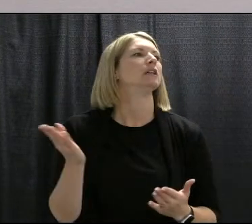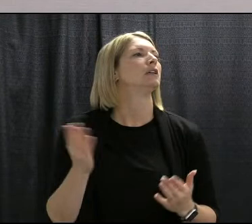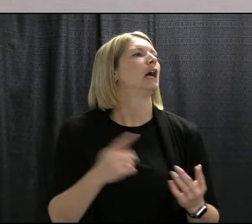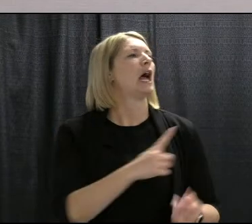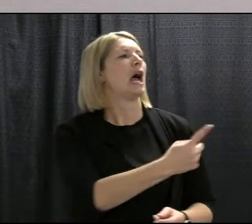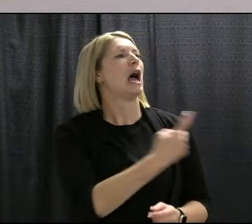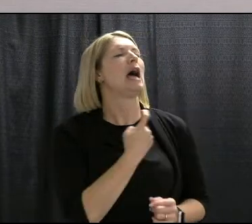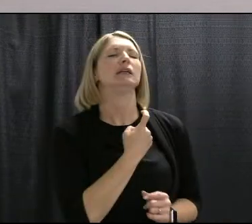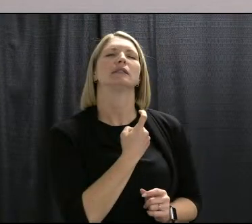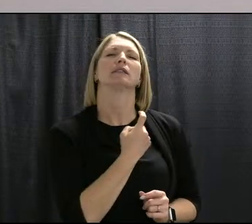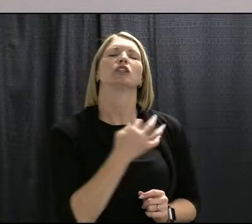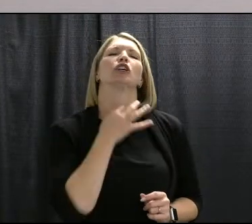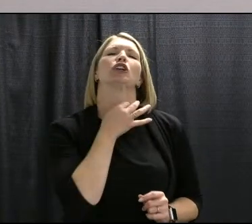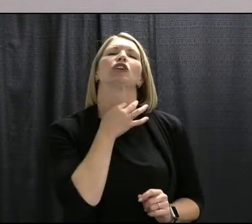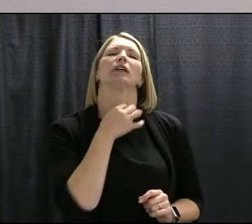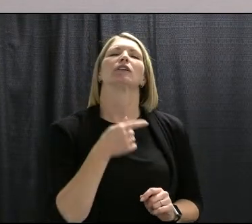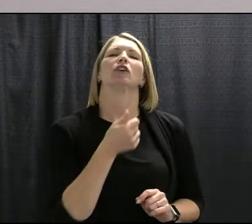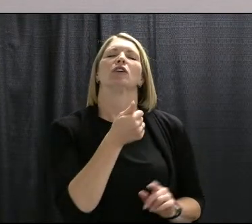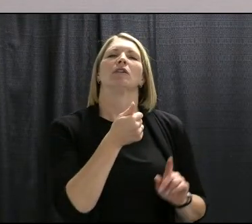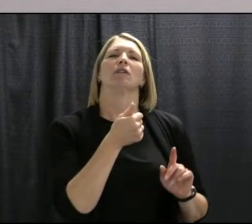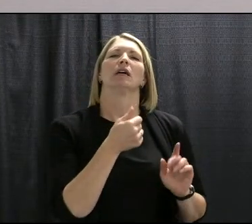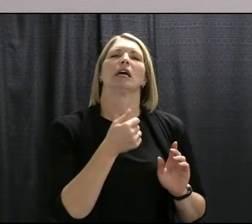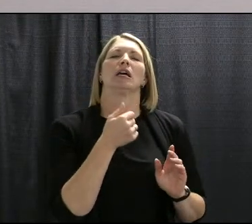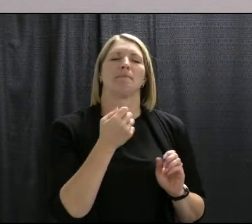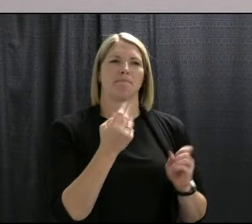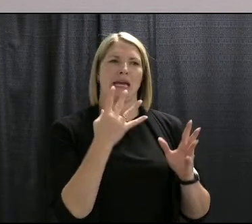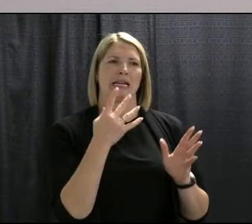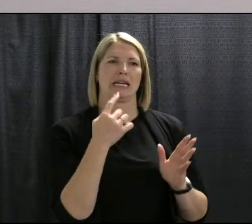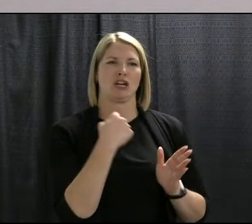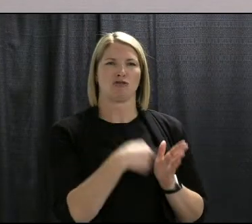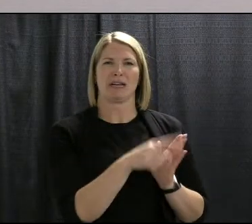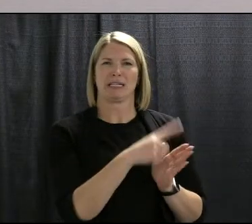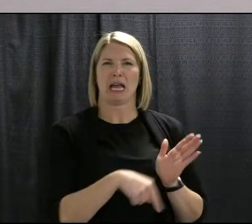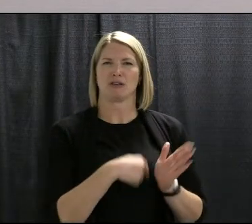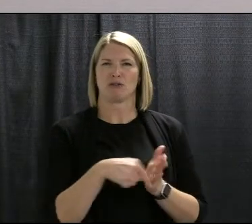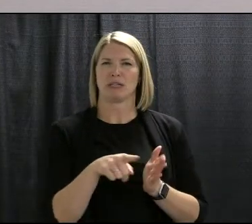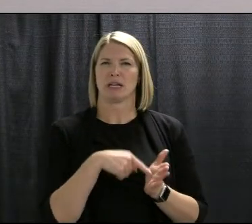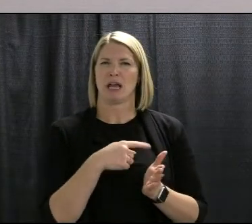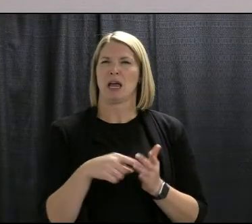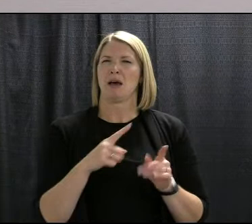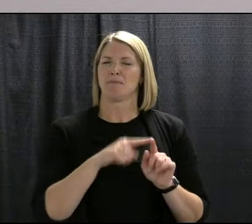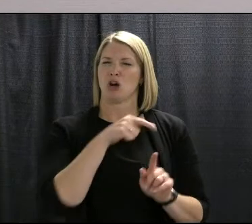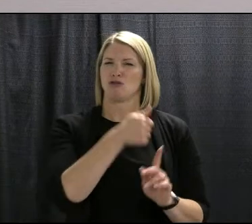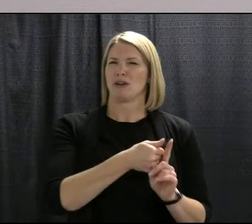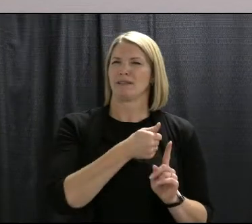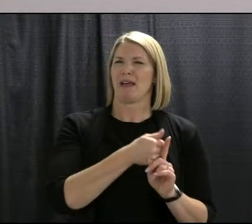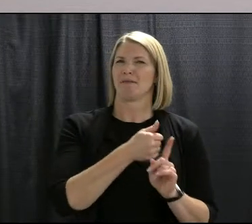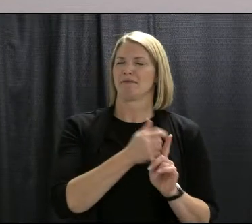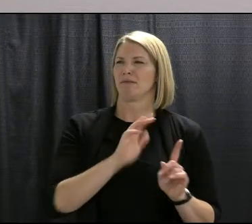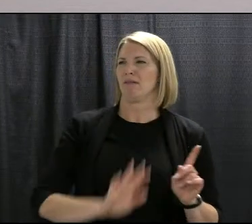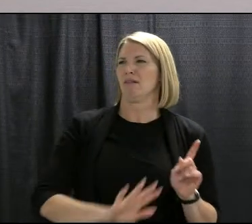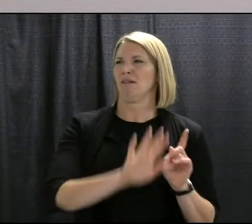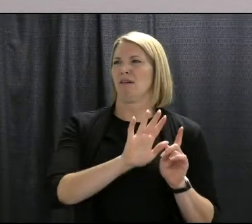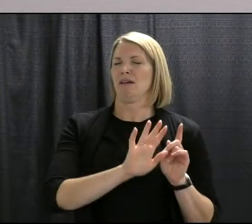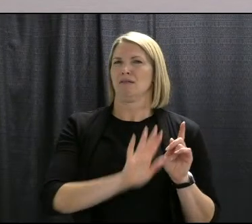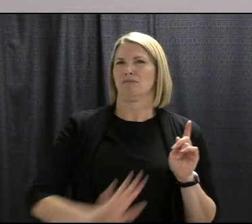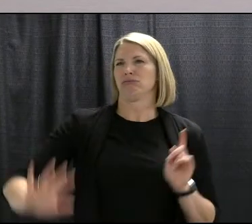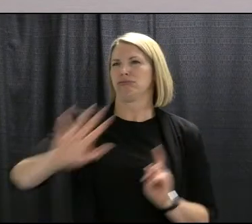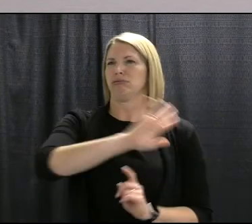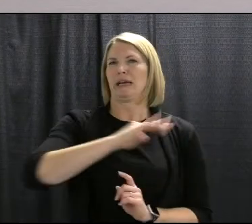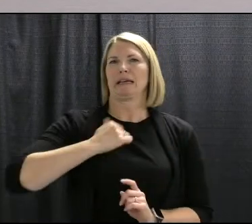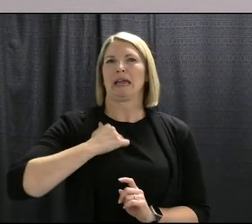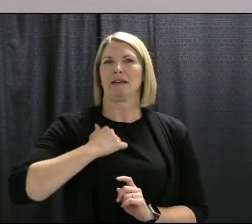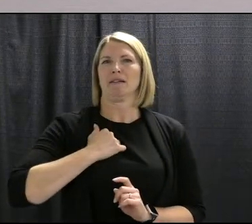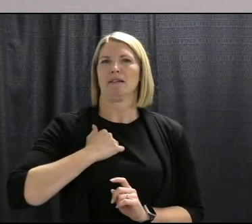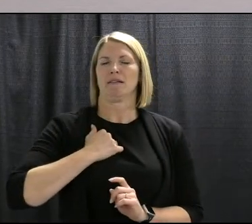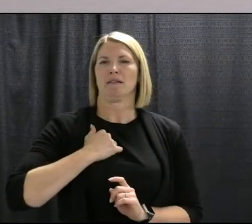a fair criticism, though? You're talking about your jurisdictional scan across the country. More progressive legislation or legislation that